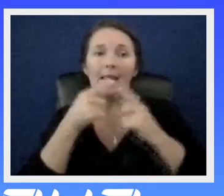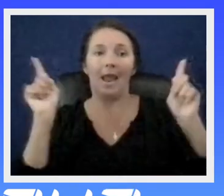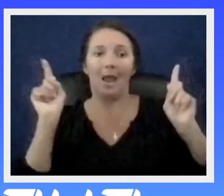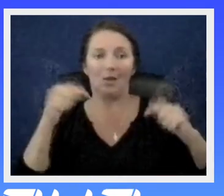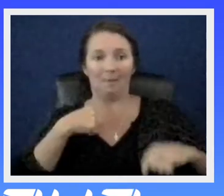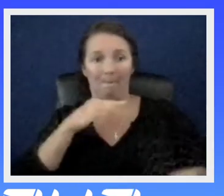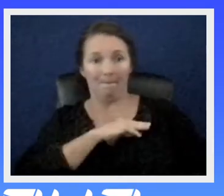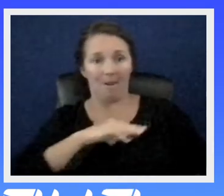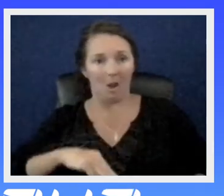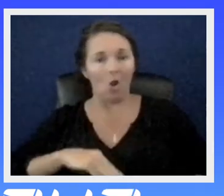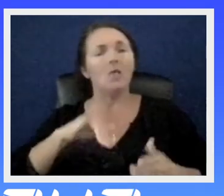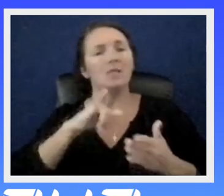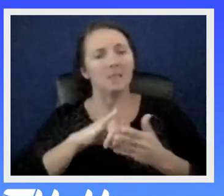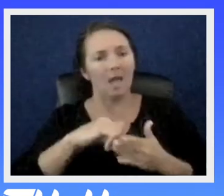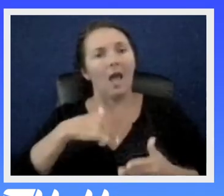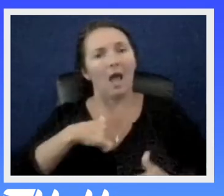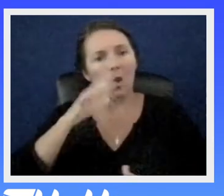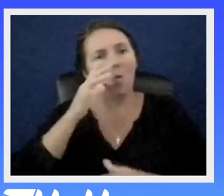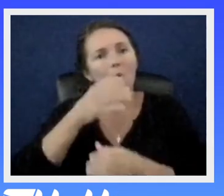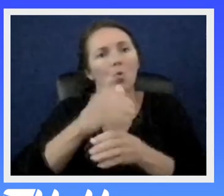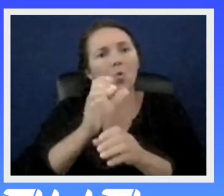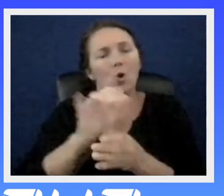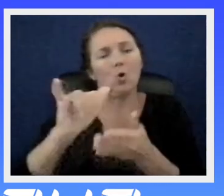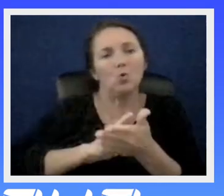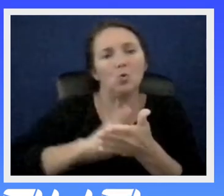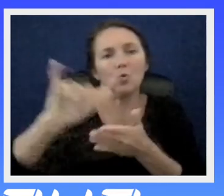I will create a New York style,